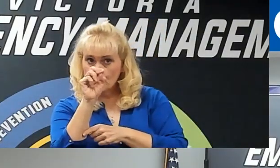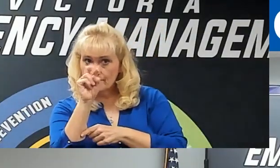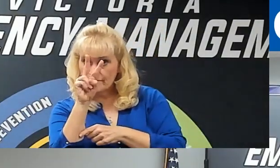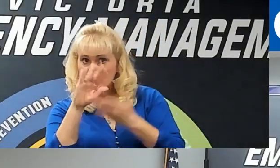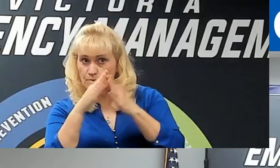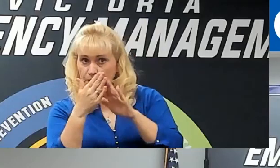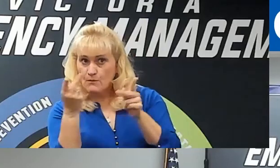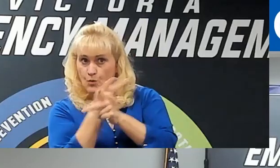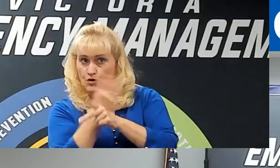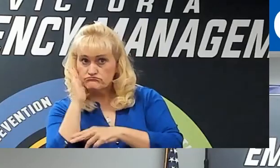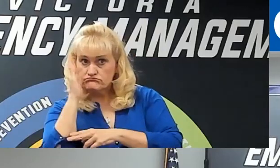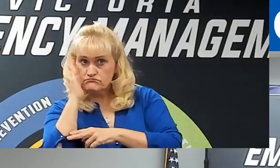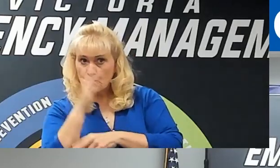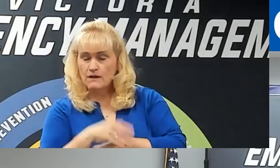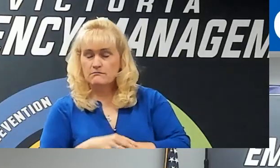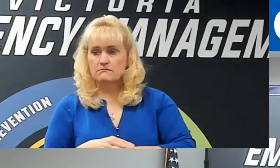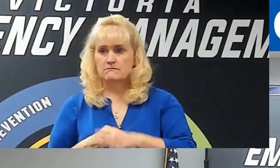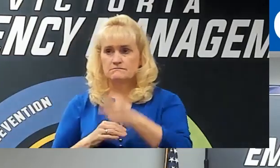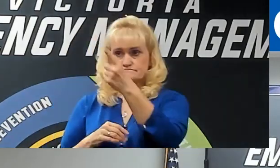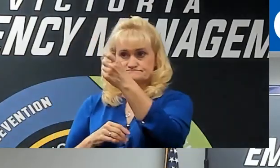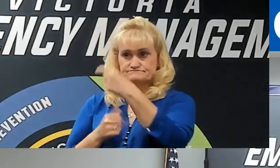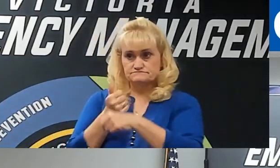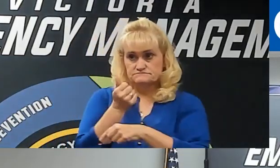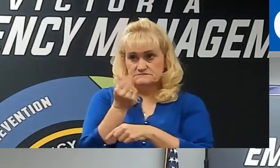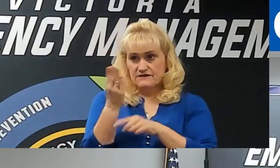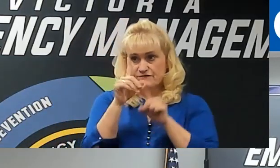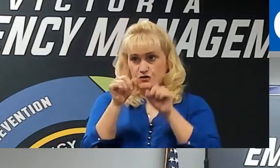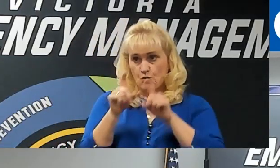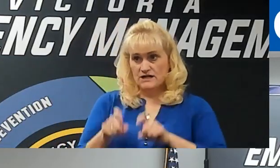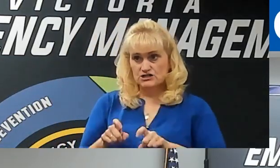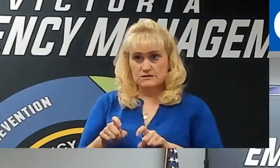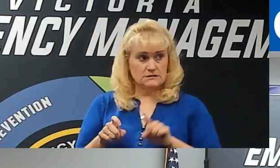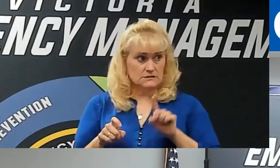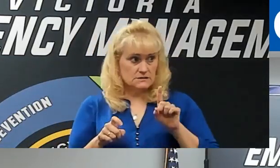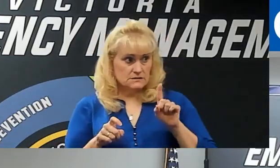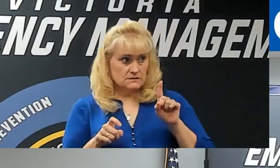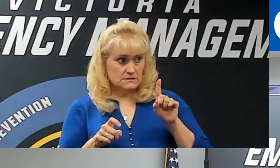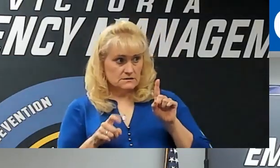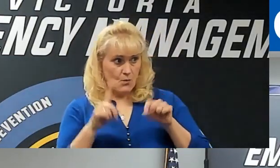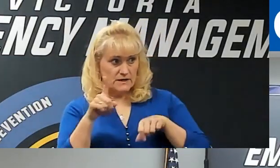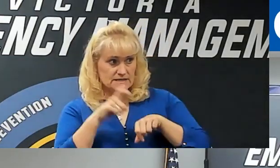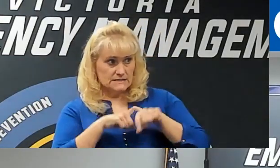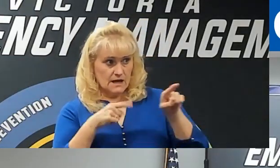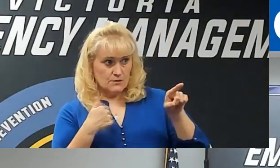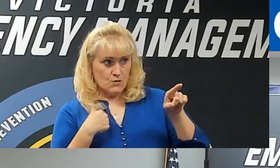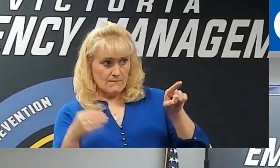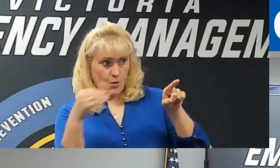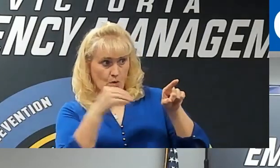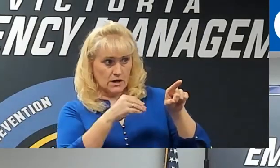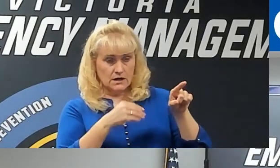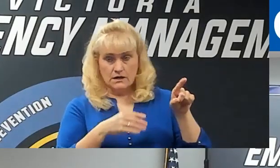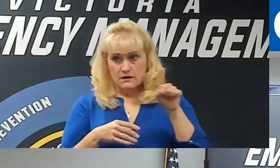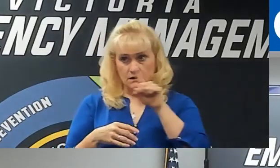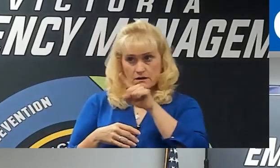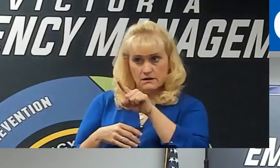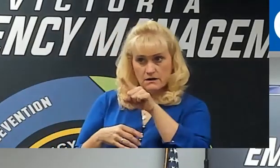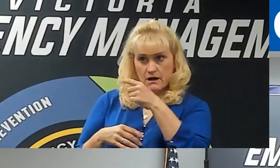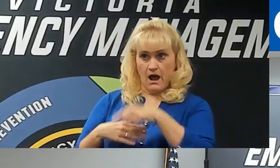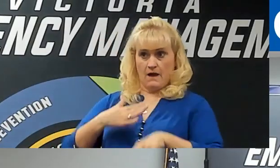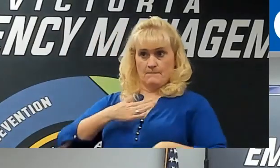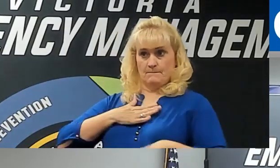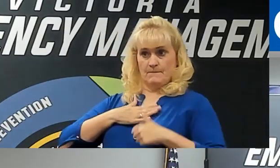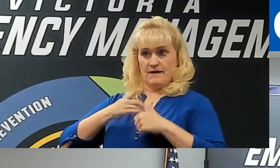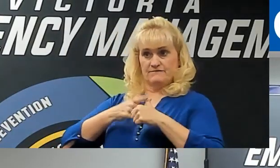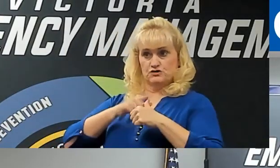Yes. I do have a couple of questions, so I want to just ask them one at a time in case, because I know you might have a couple of questions too. My first question